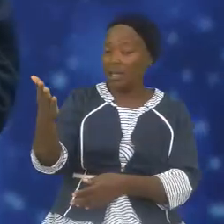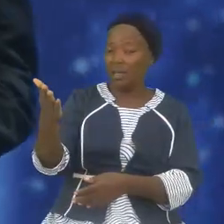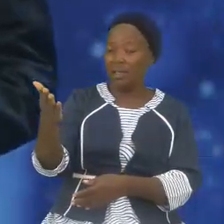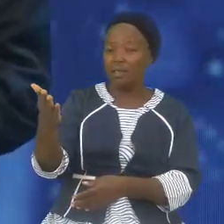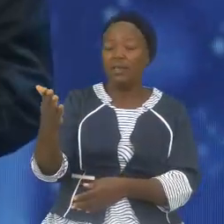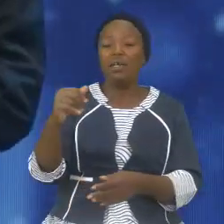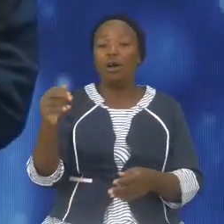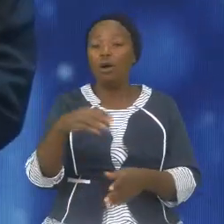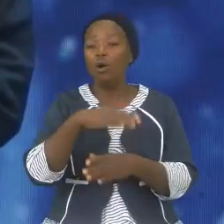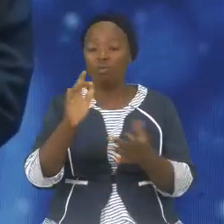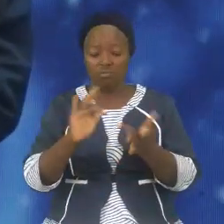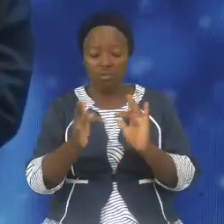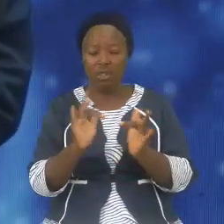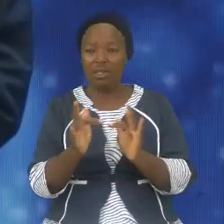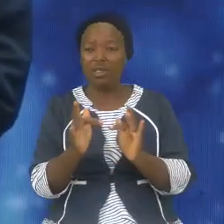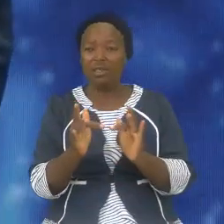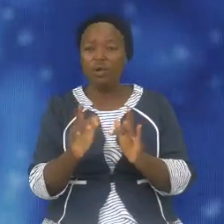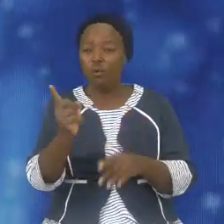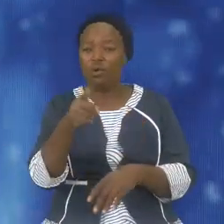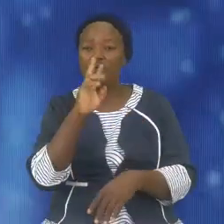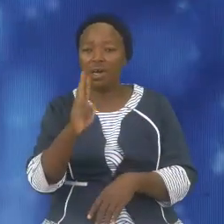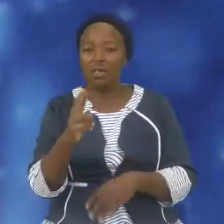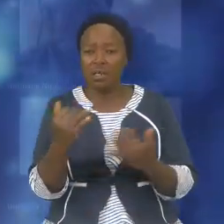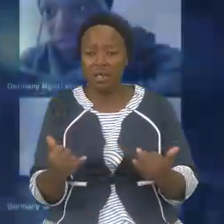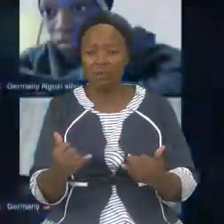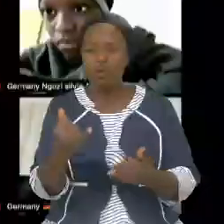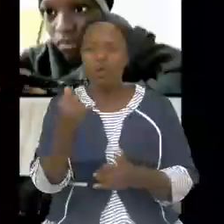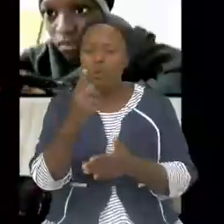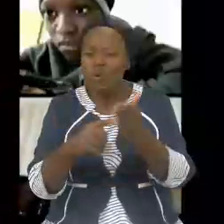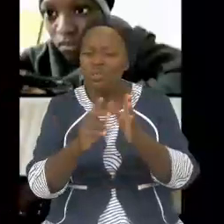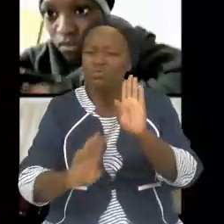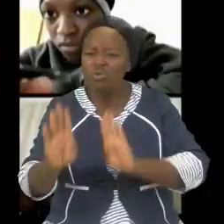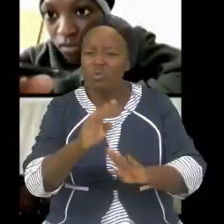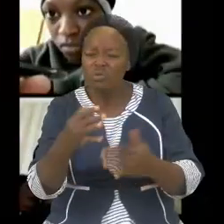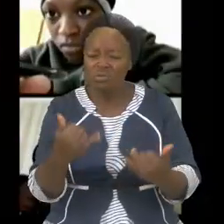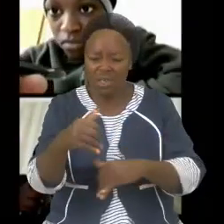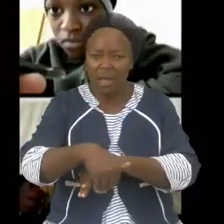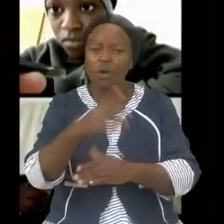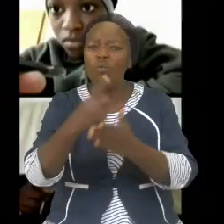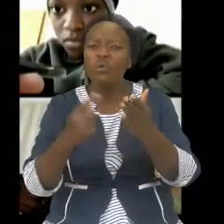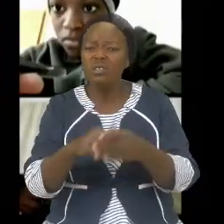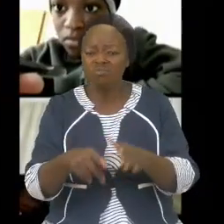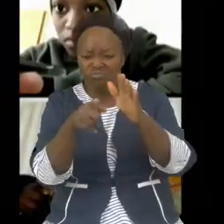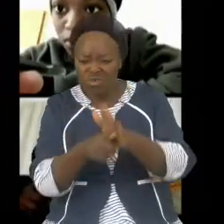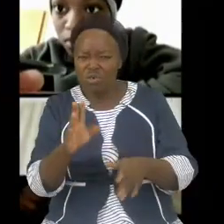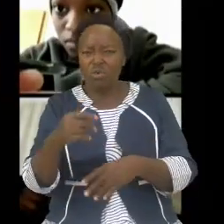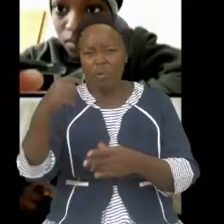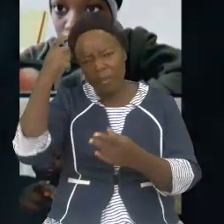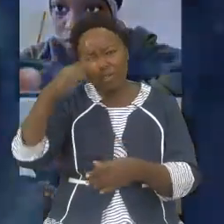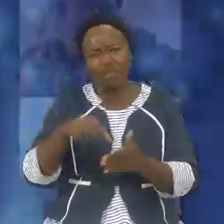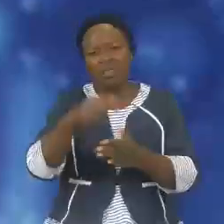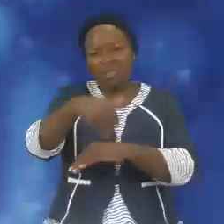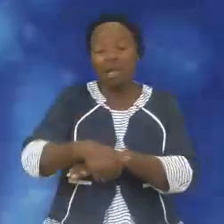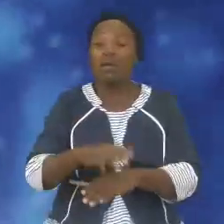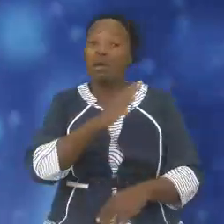there, online, where you are. What's troubling you tonight? What's perplexing your mind tonight?